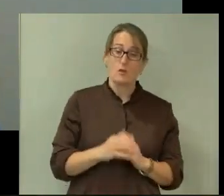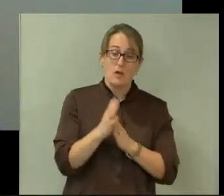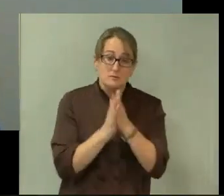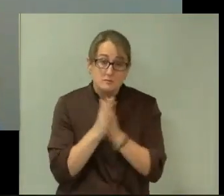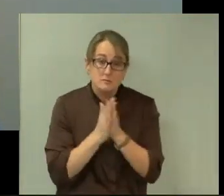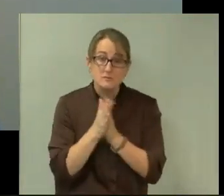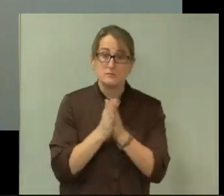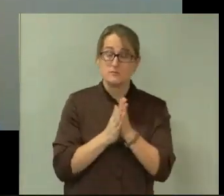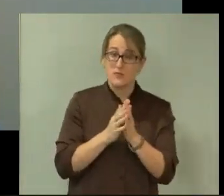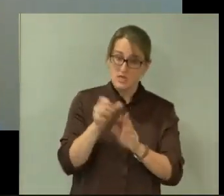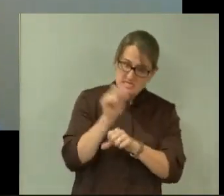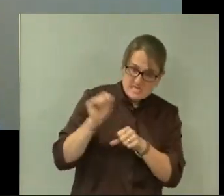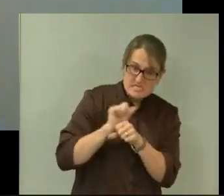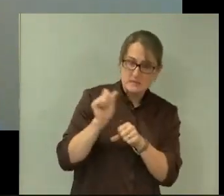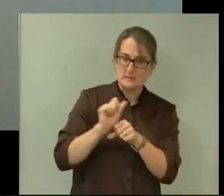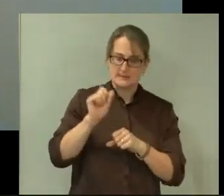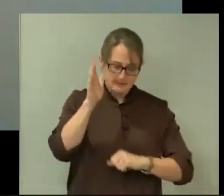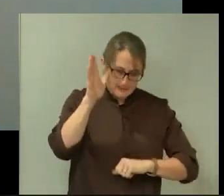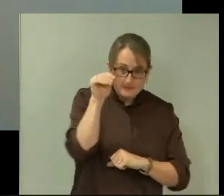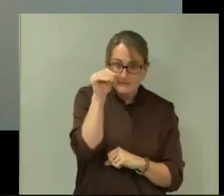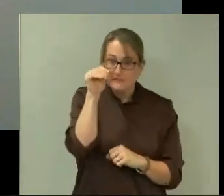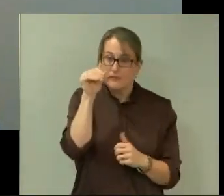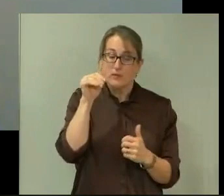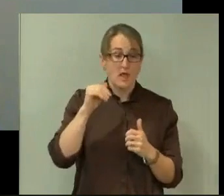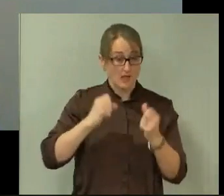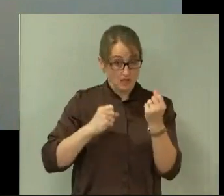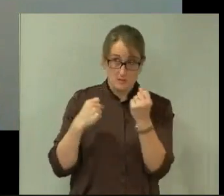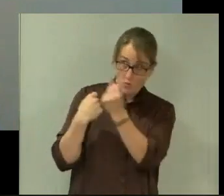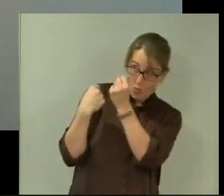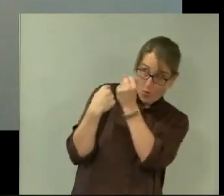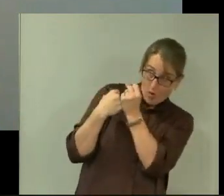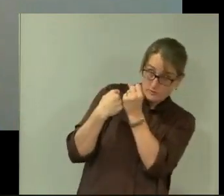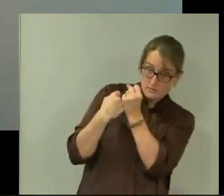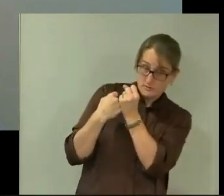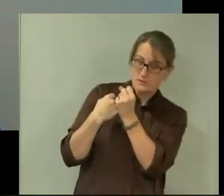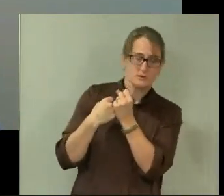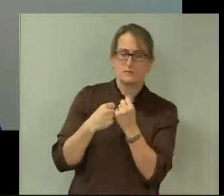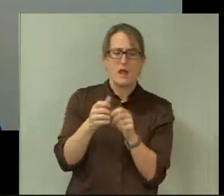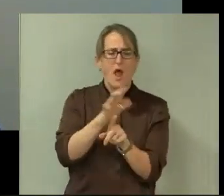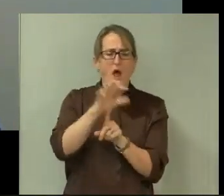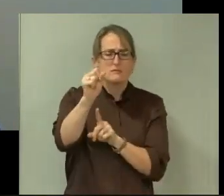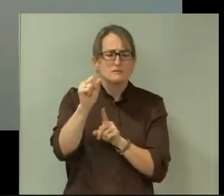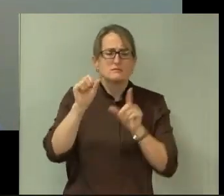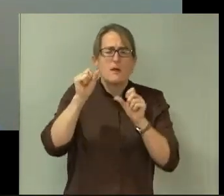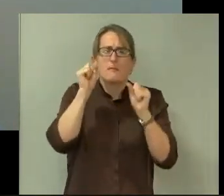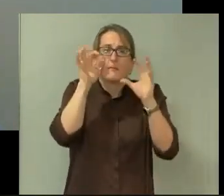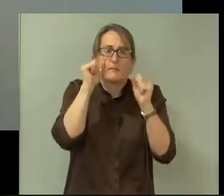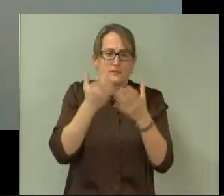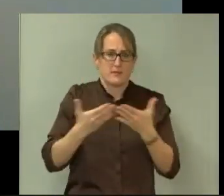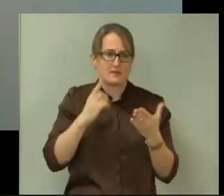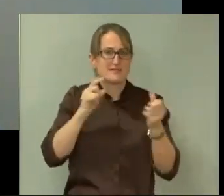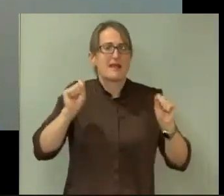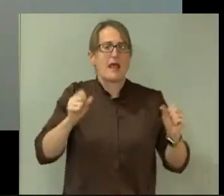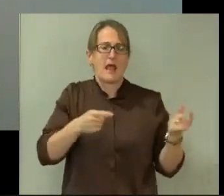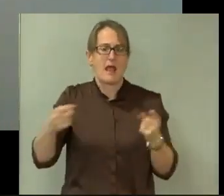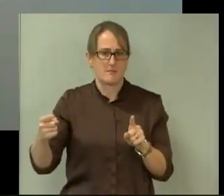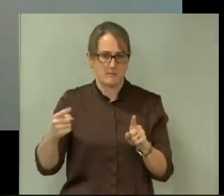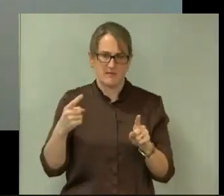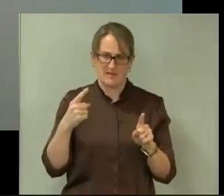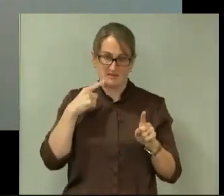determination, and proper support, amazing things happen in education to support all student